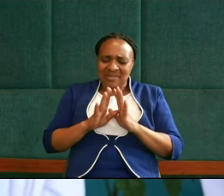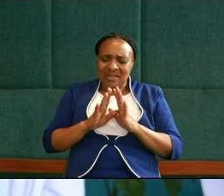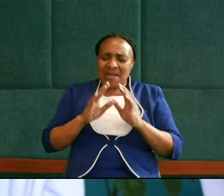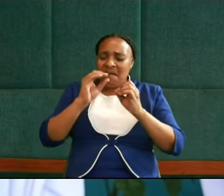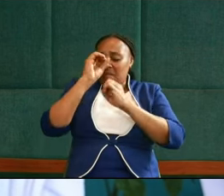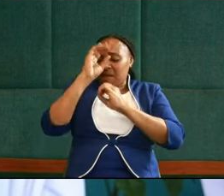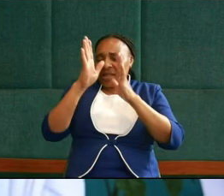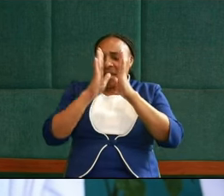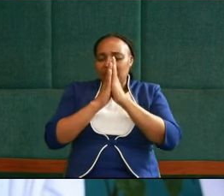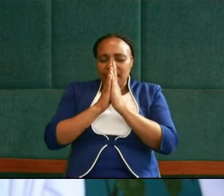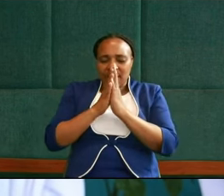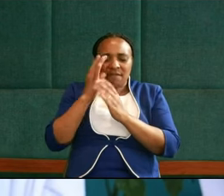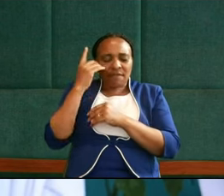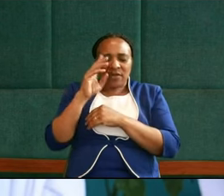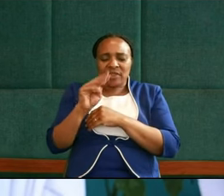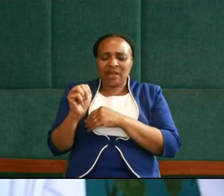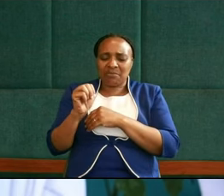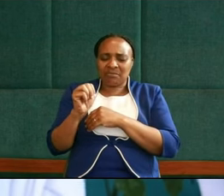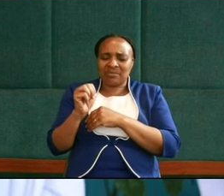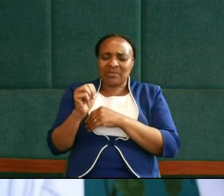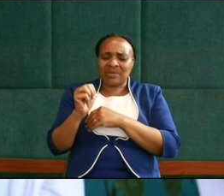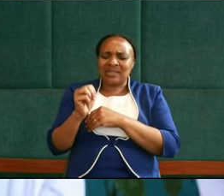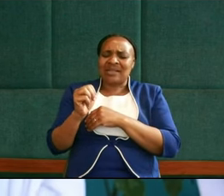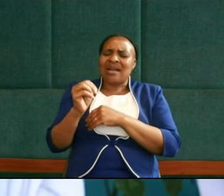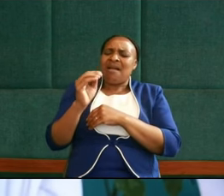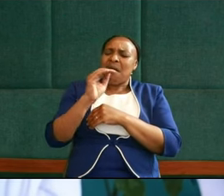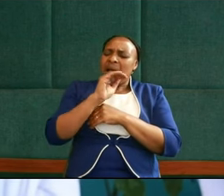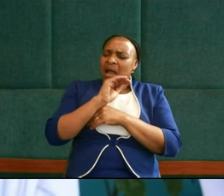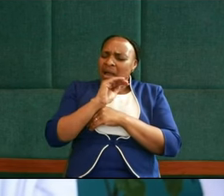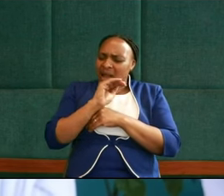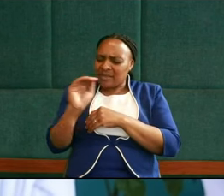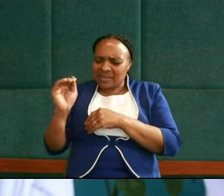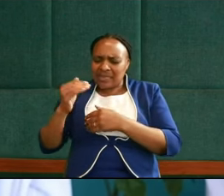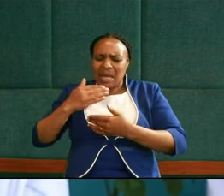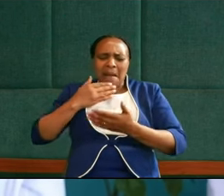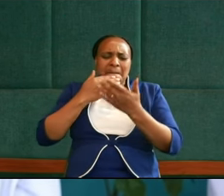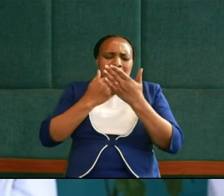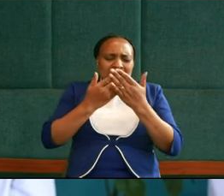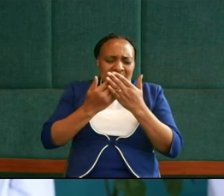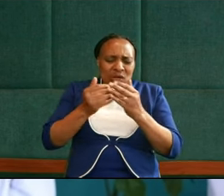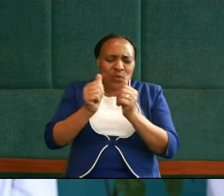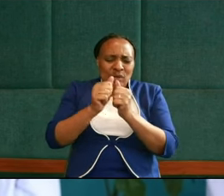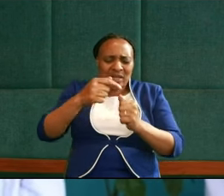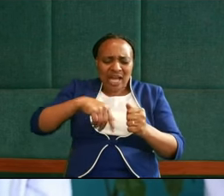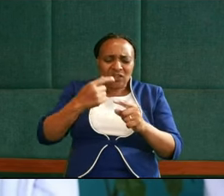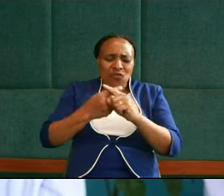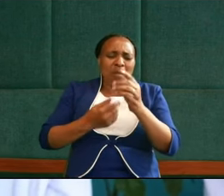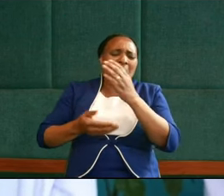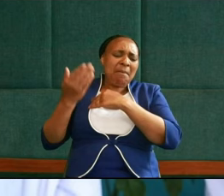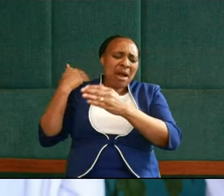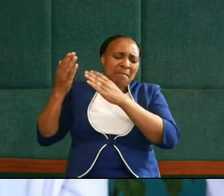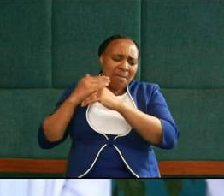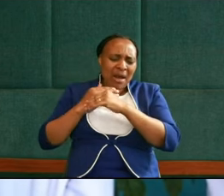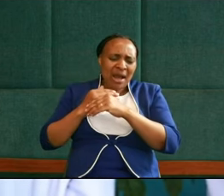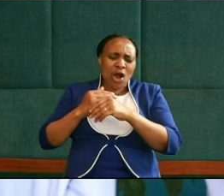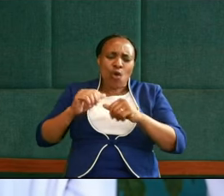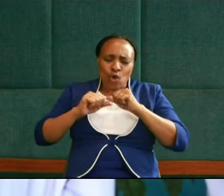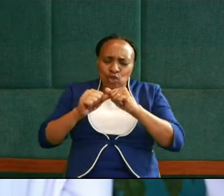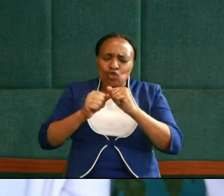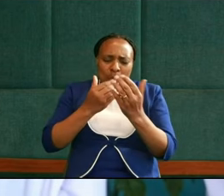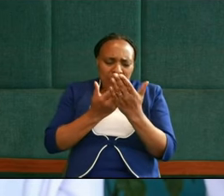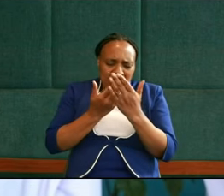them. As you have pleaded with us in the past, continue pleading with them. Never give them